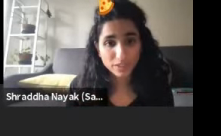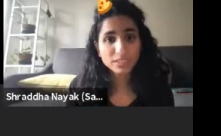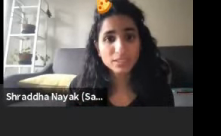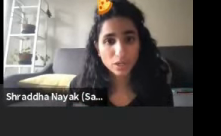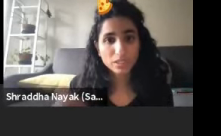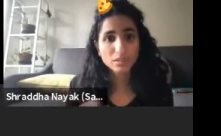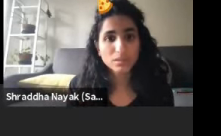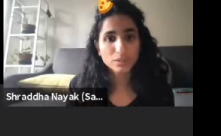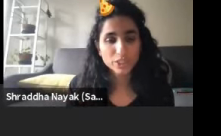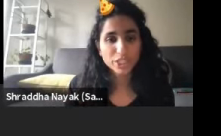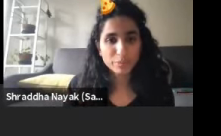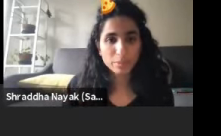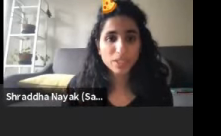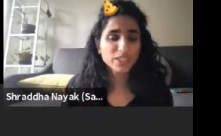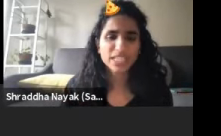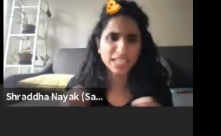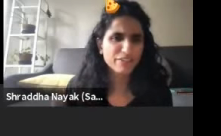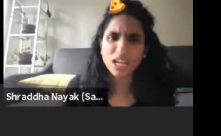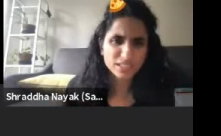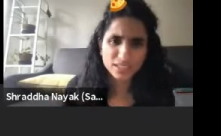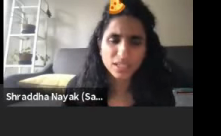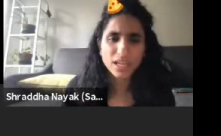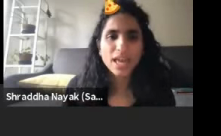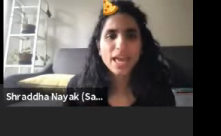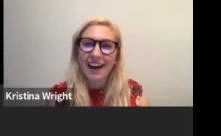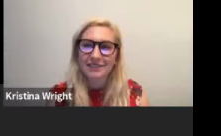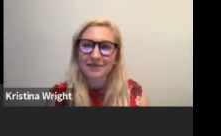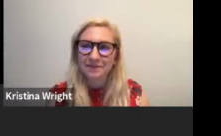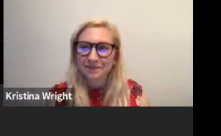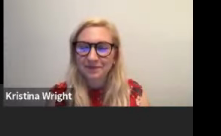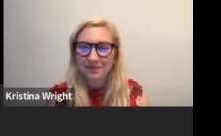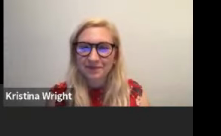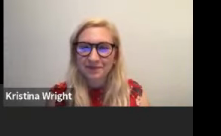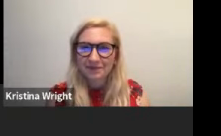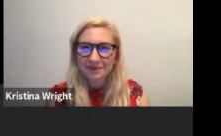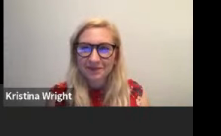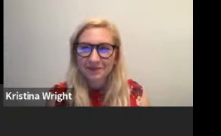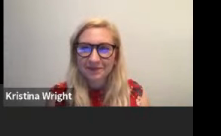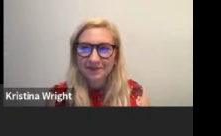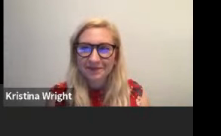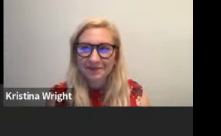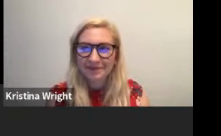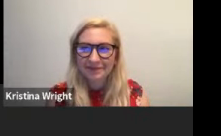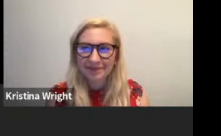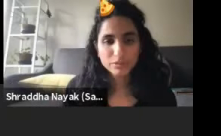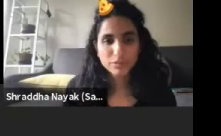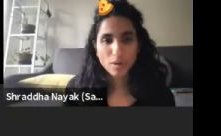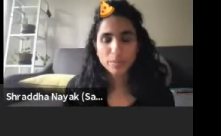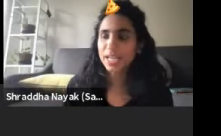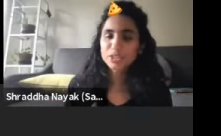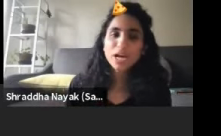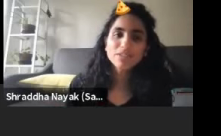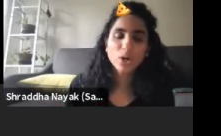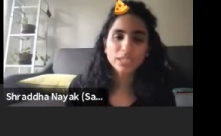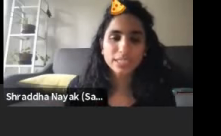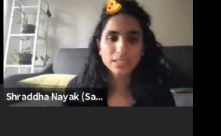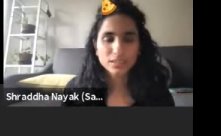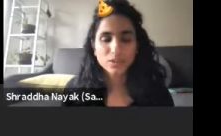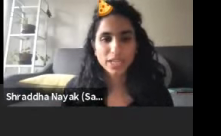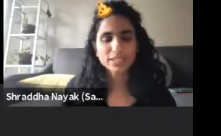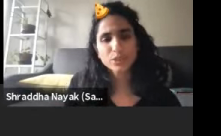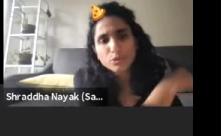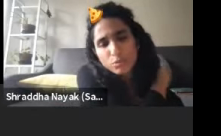it first on a sheet of paper, because that's like faster. Yeah. And then, you know, I put it in the digital form. But I do have a